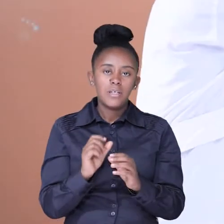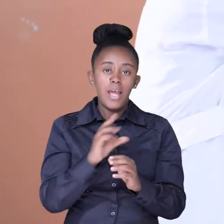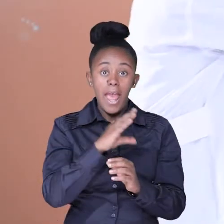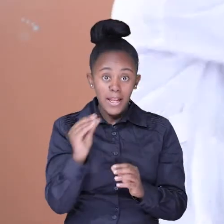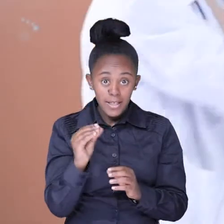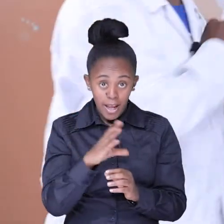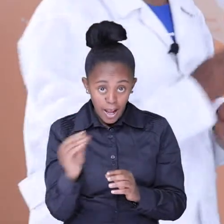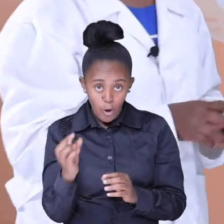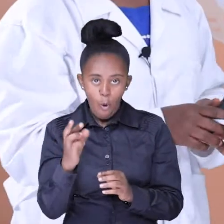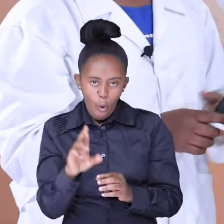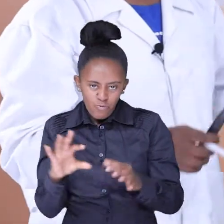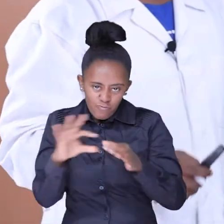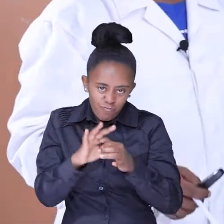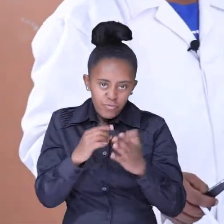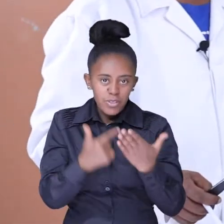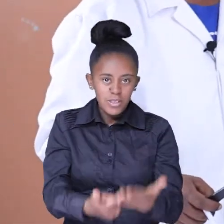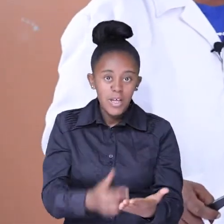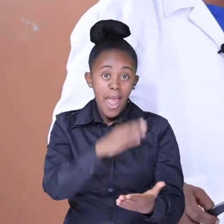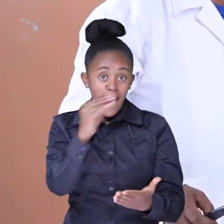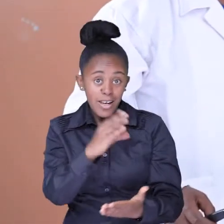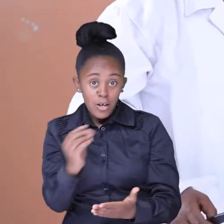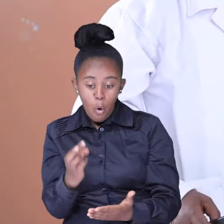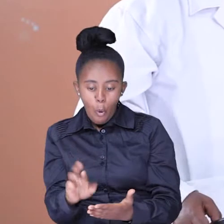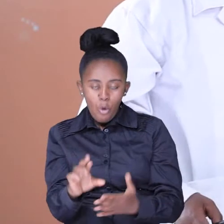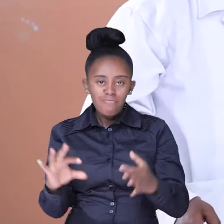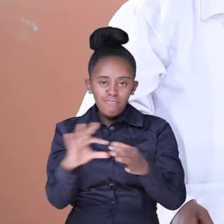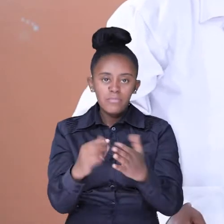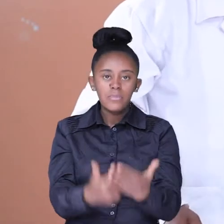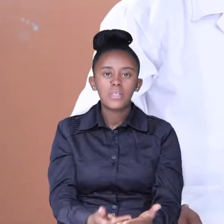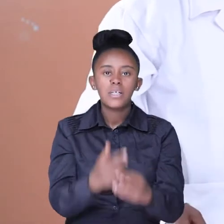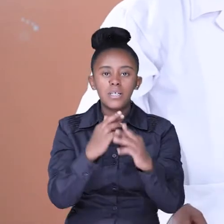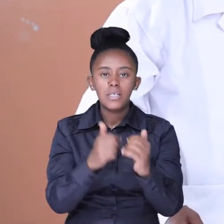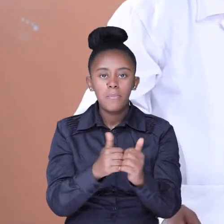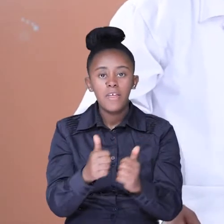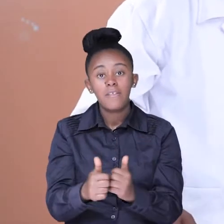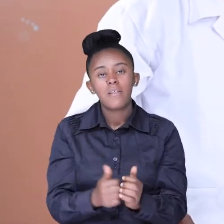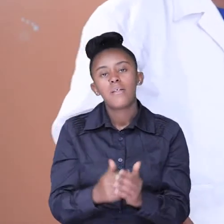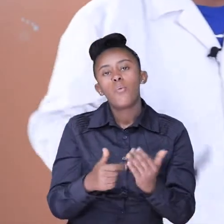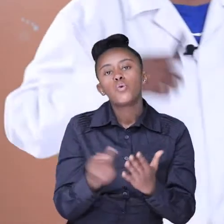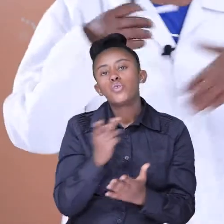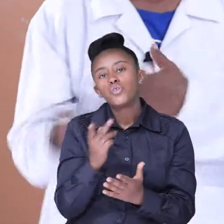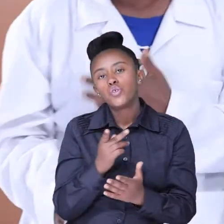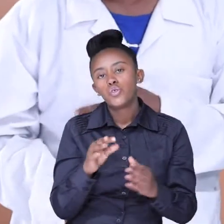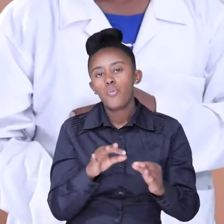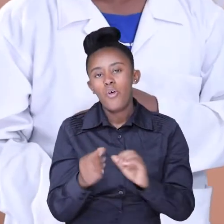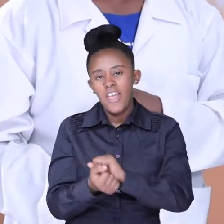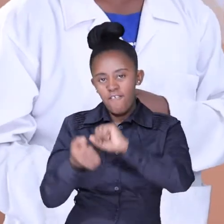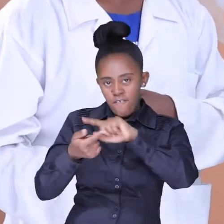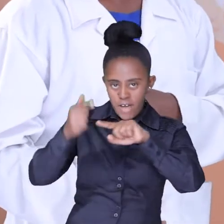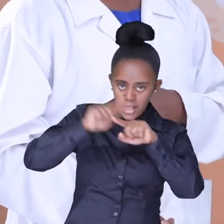We depend on AND gate and OR gate respectively both the input is inverted.